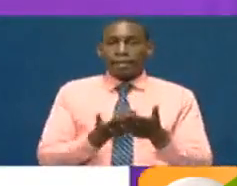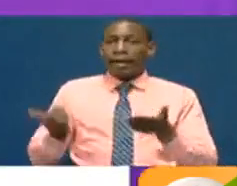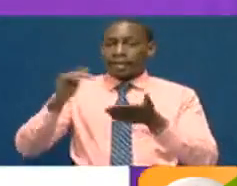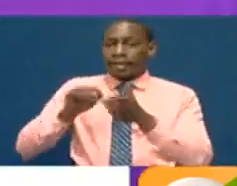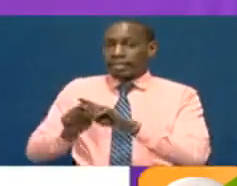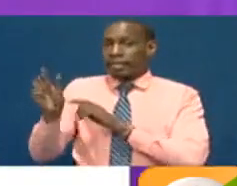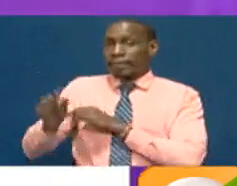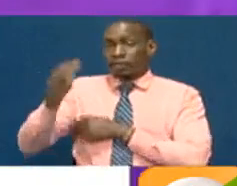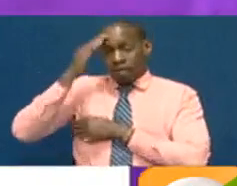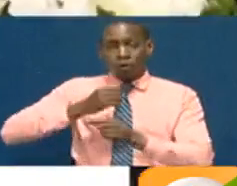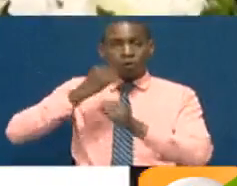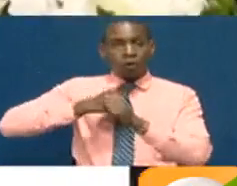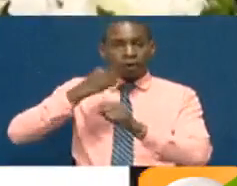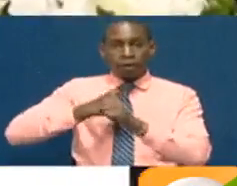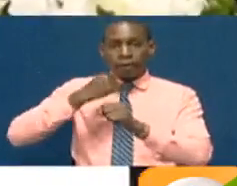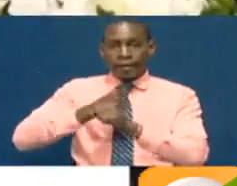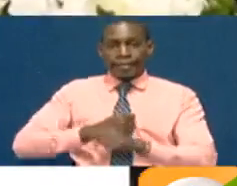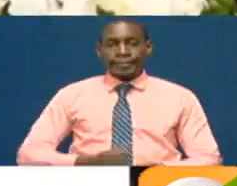Tena mtu ambaye anajua kufanya kazi.